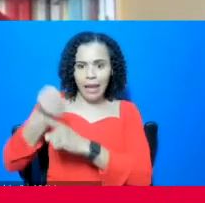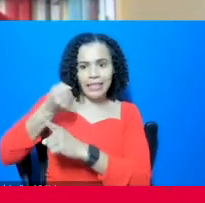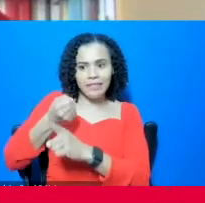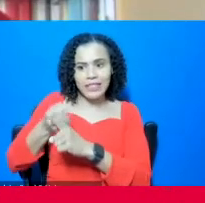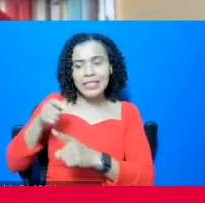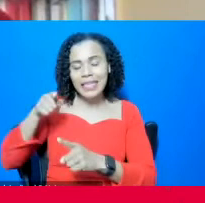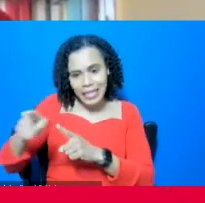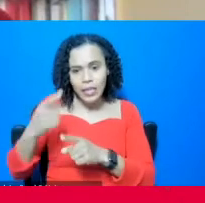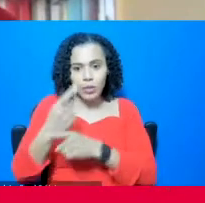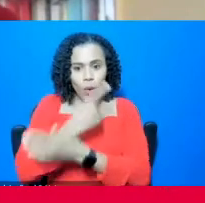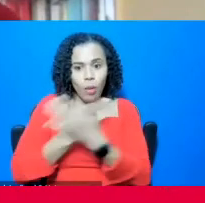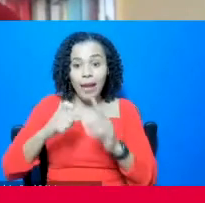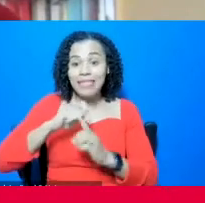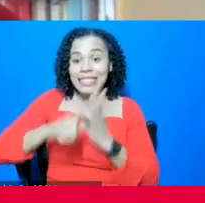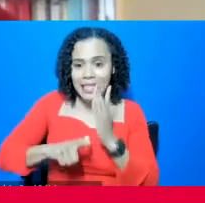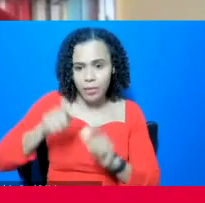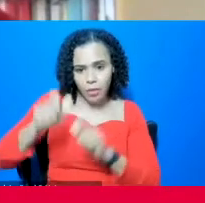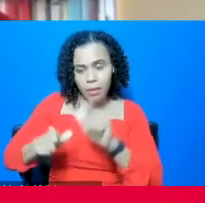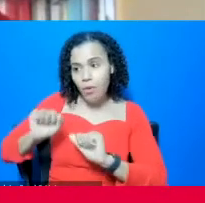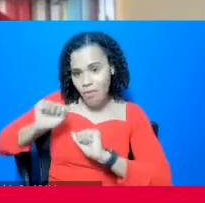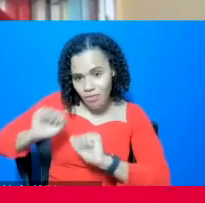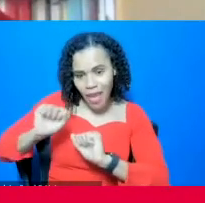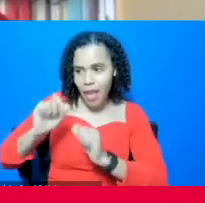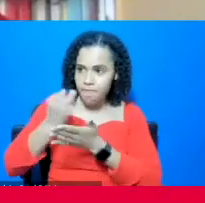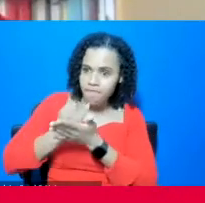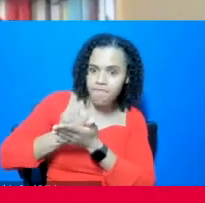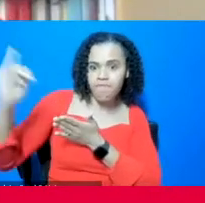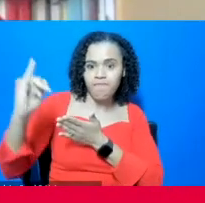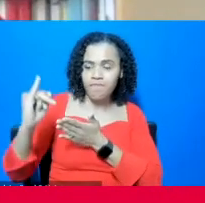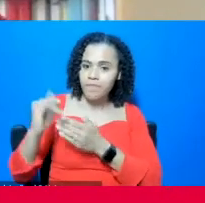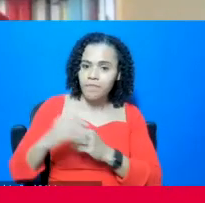fight for liberation for disabled people overlap and intersect.